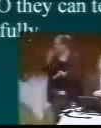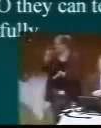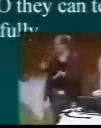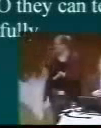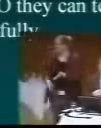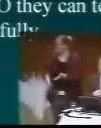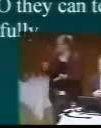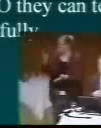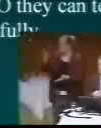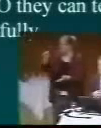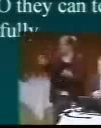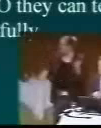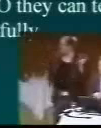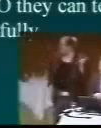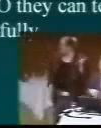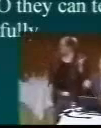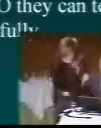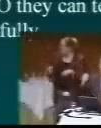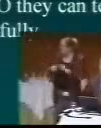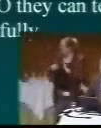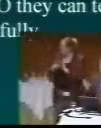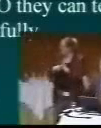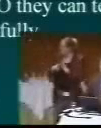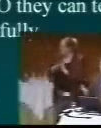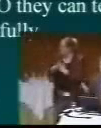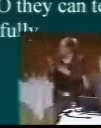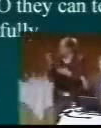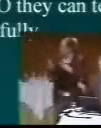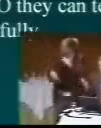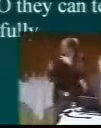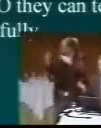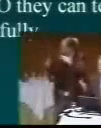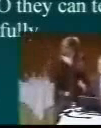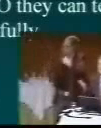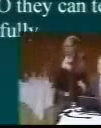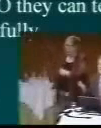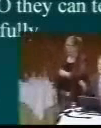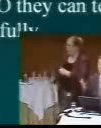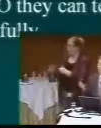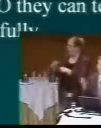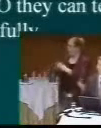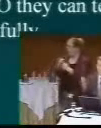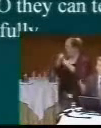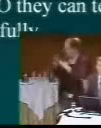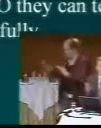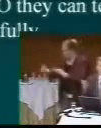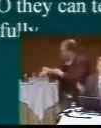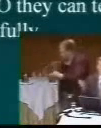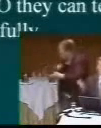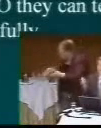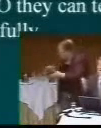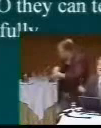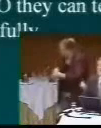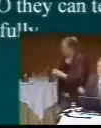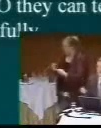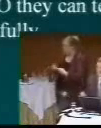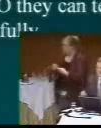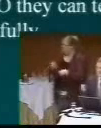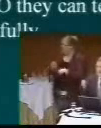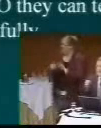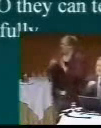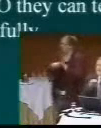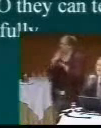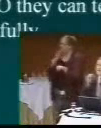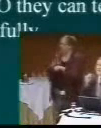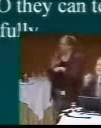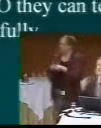can't use them for two reasons. You can't hold them and turn their pages, and he's dyslexic, and it's a tough thing for him to learn history, science, and geography out of those